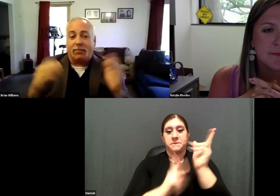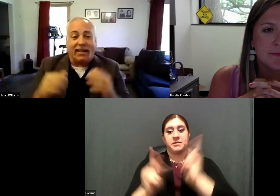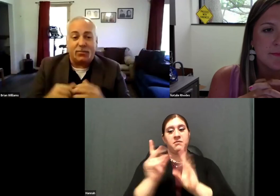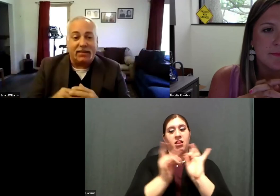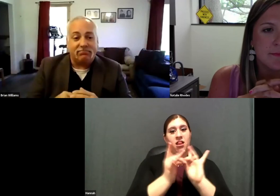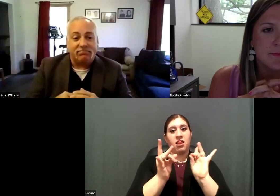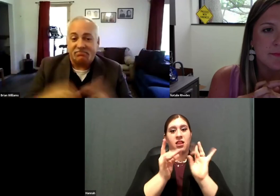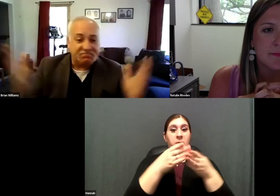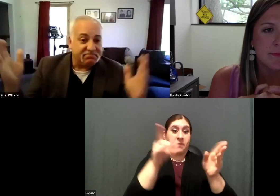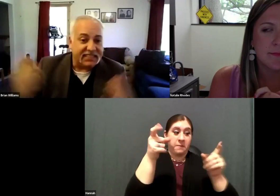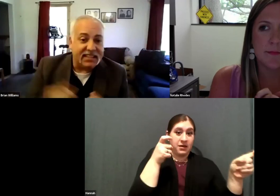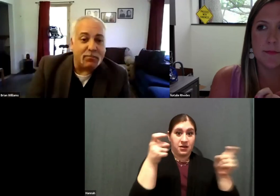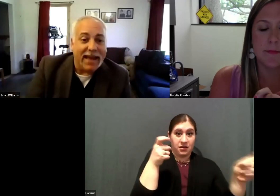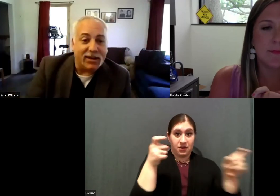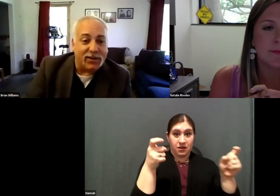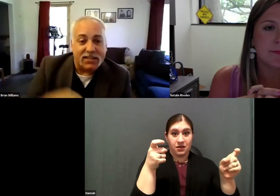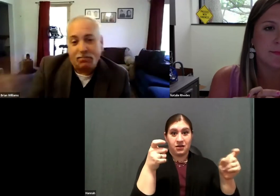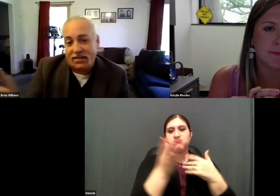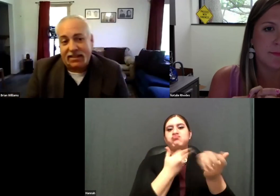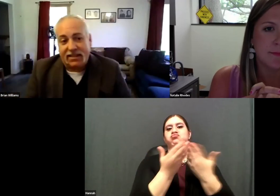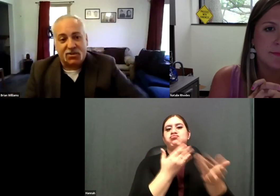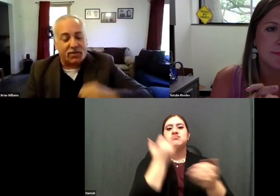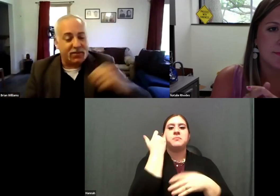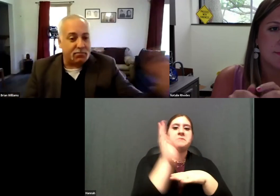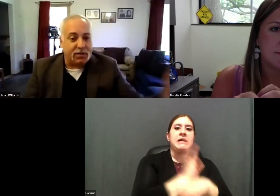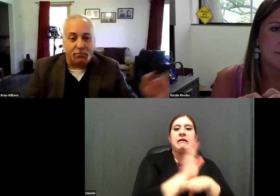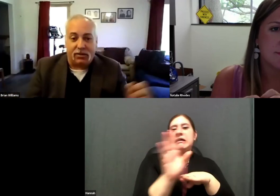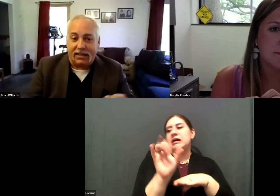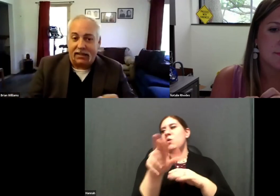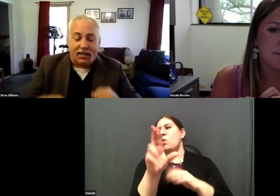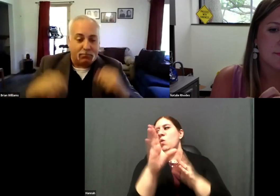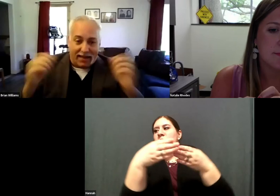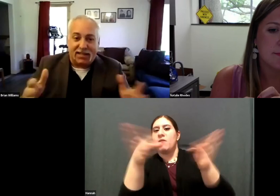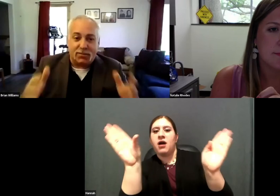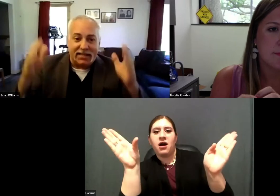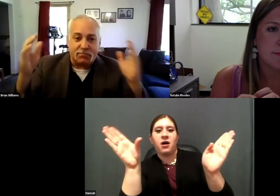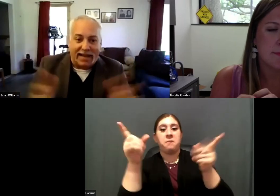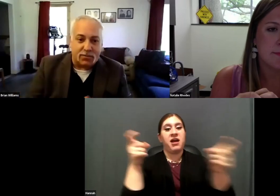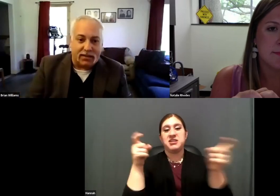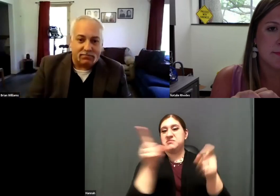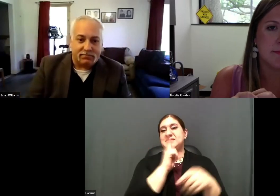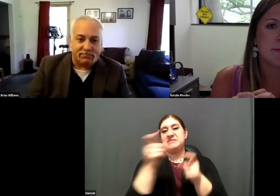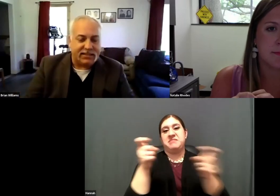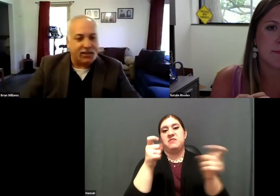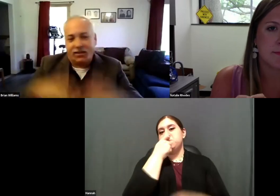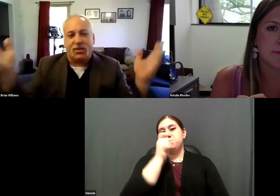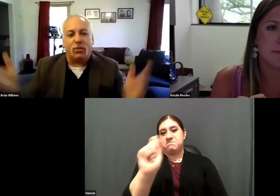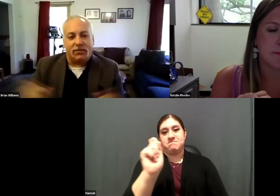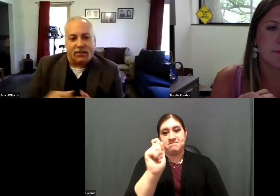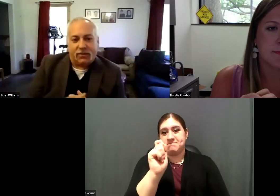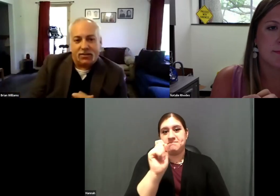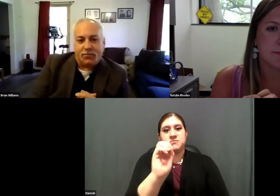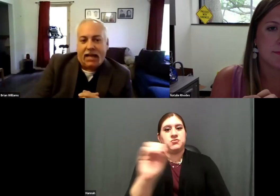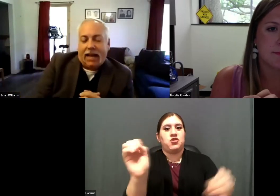public management, it doesn't matter if it's business or if it's public, management is management. There is no